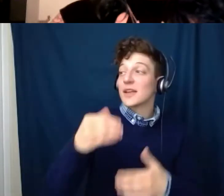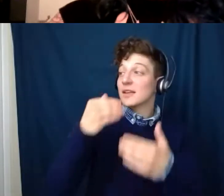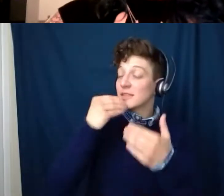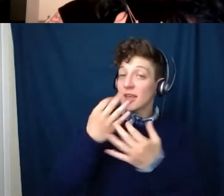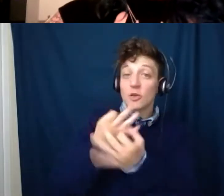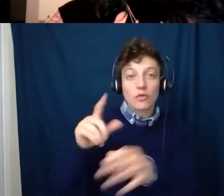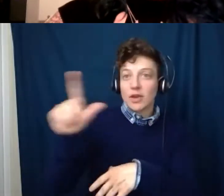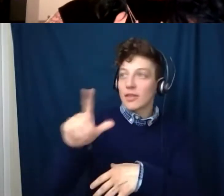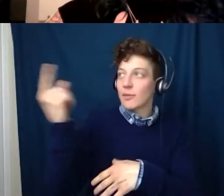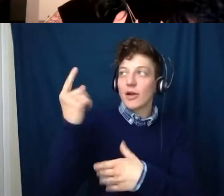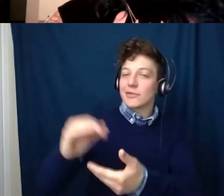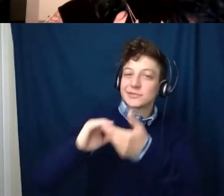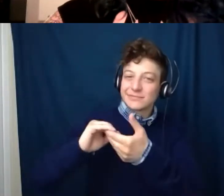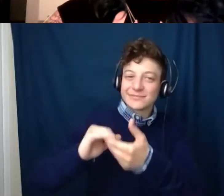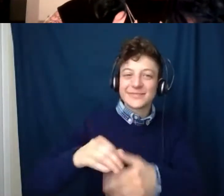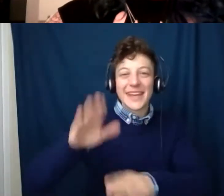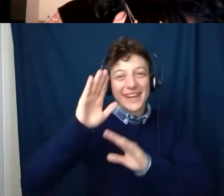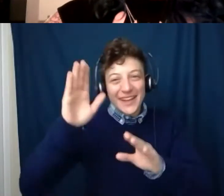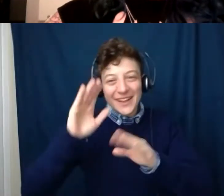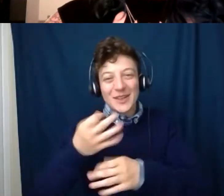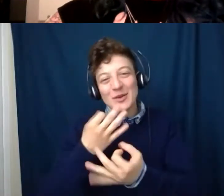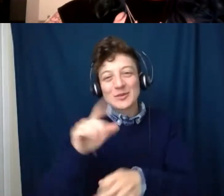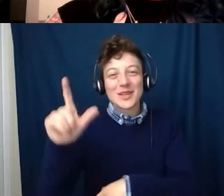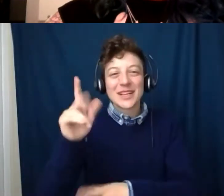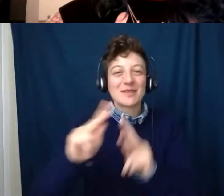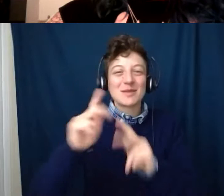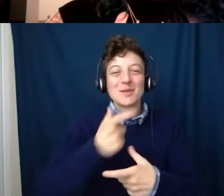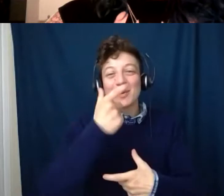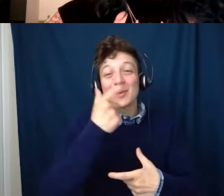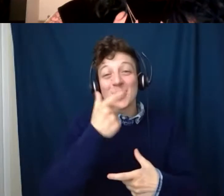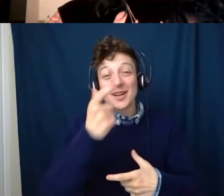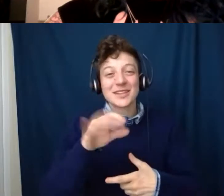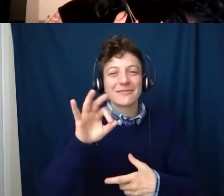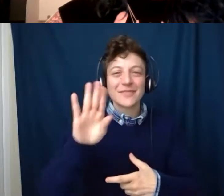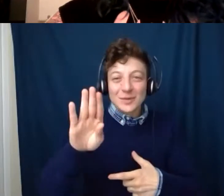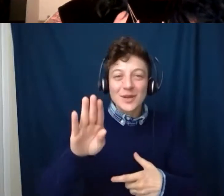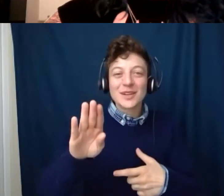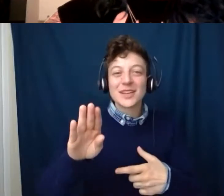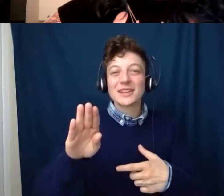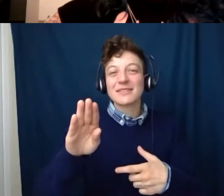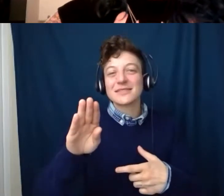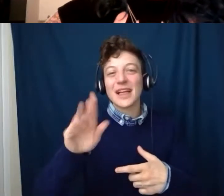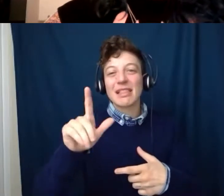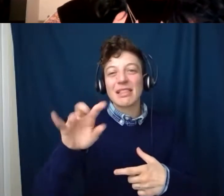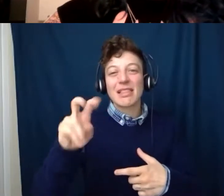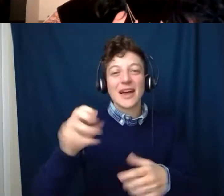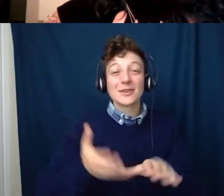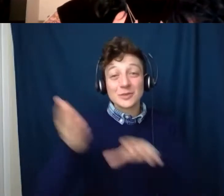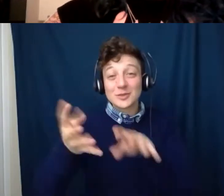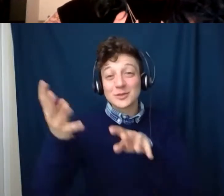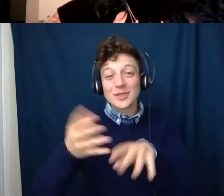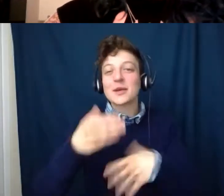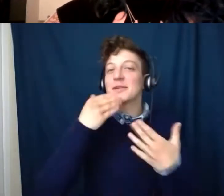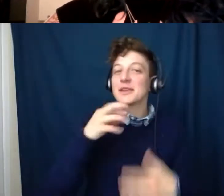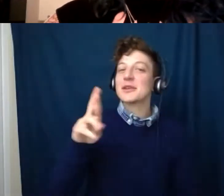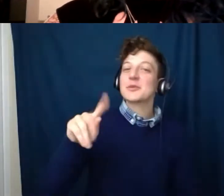always working with us. And hello, free library people who are watching on their YouTube or Facebook live stream. Thank you, Ruth, for signing